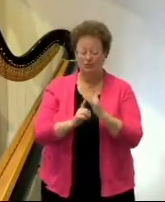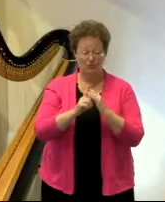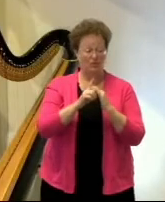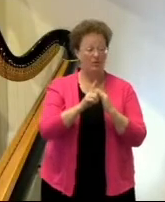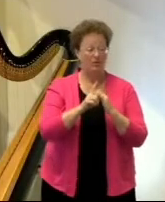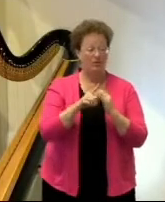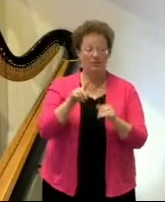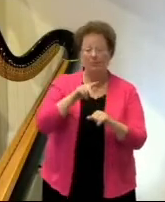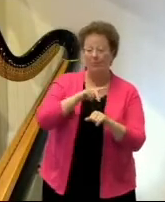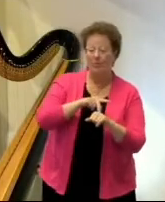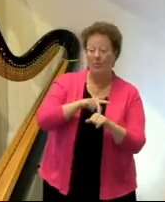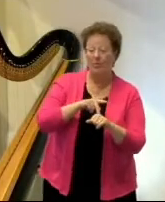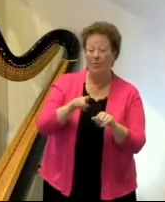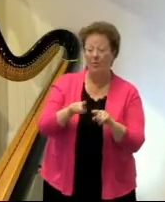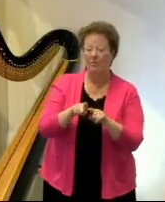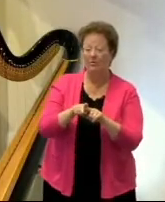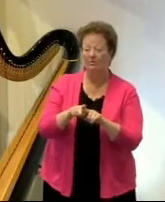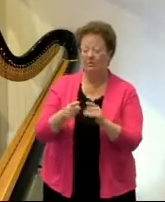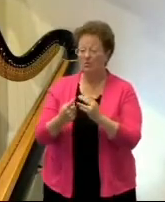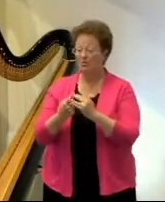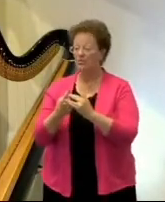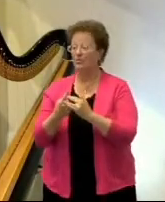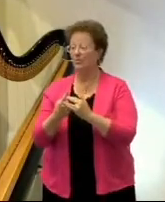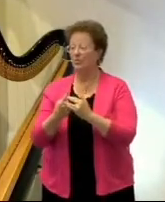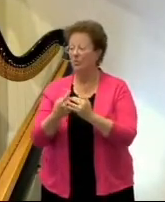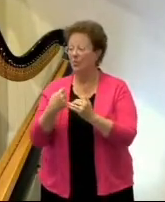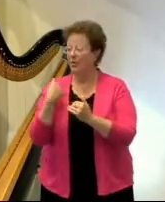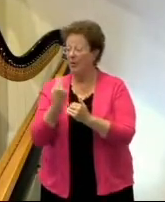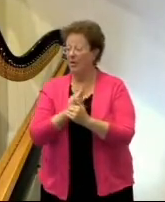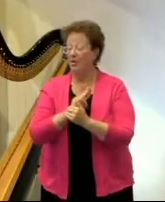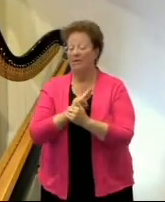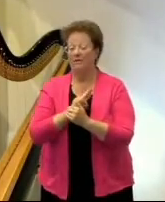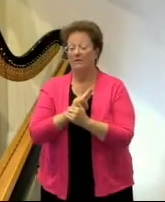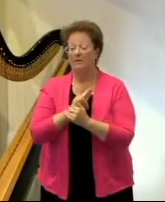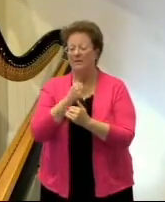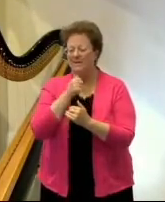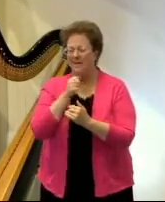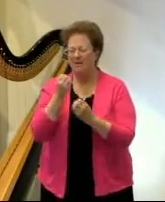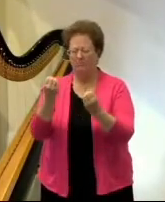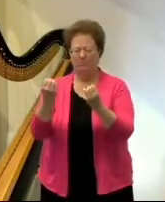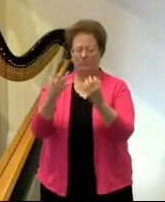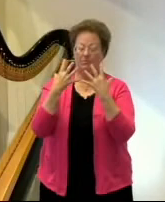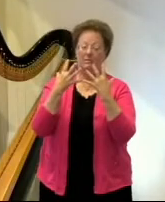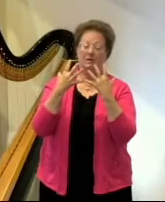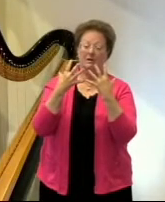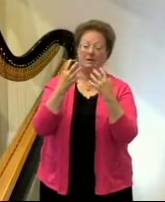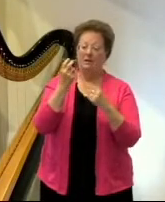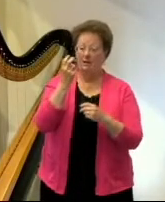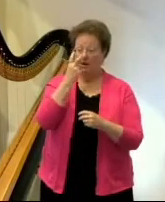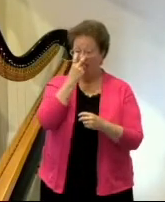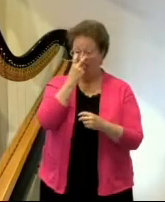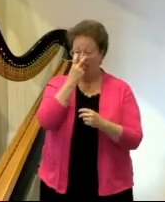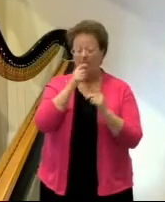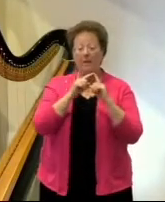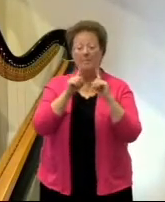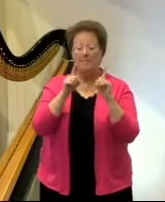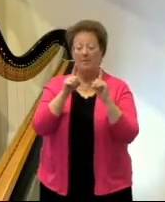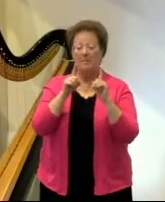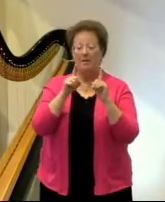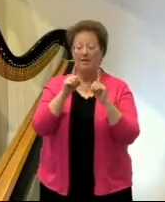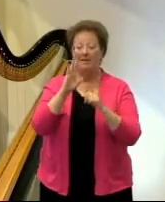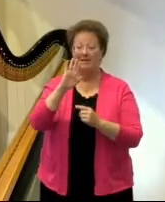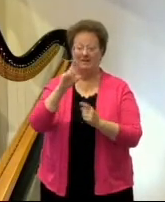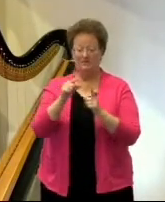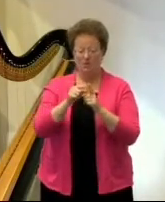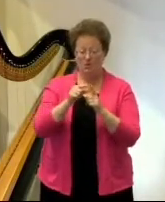has appeared to us as well. Oh, not as dramatically with a blinding light, but just as surely in God's word